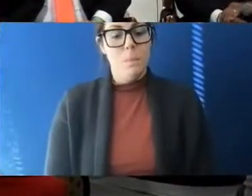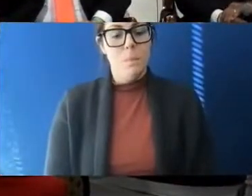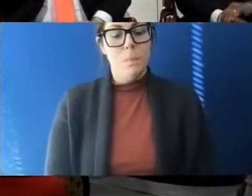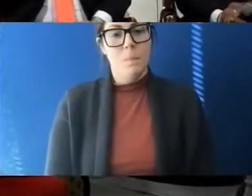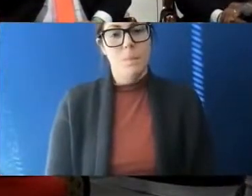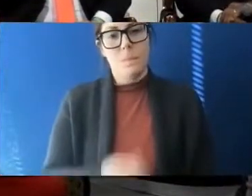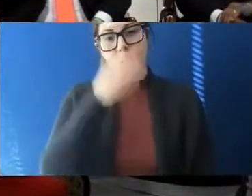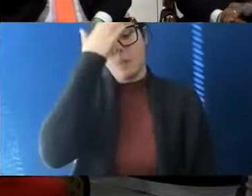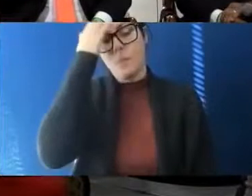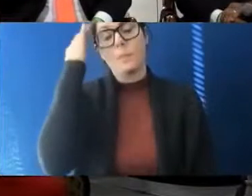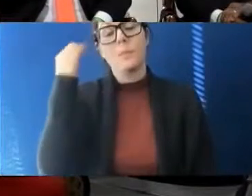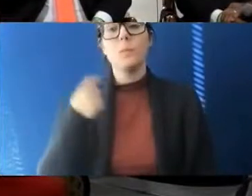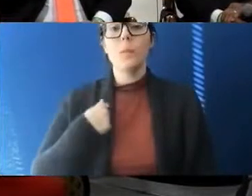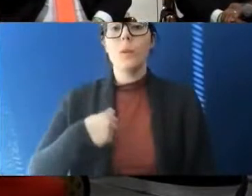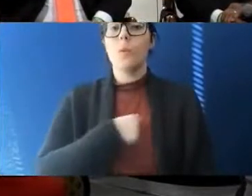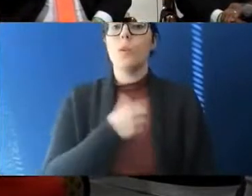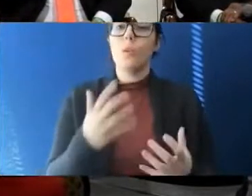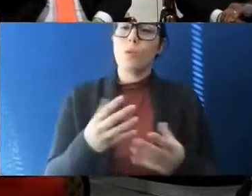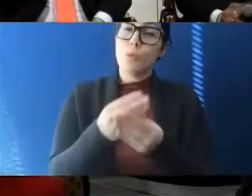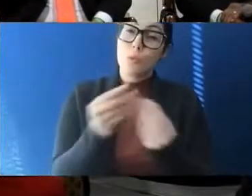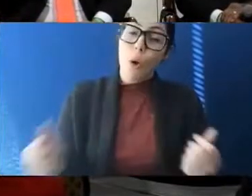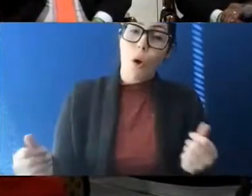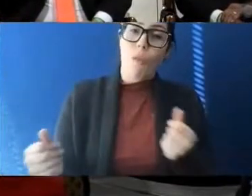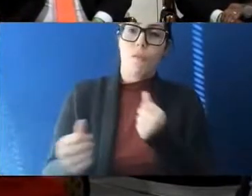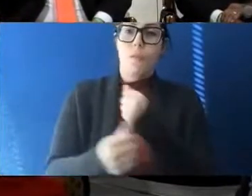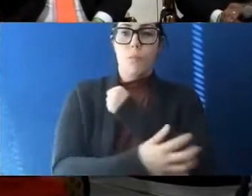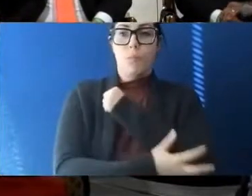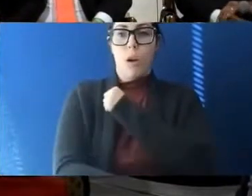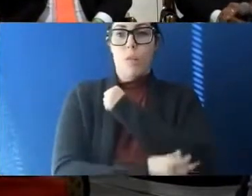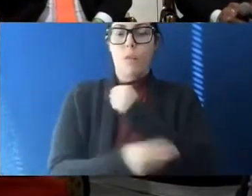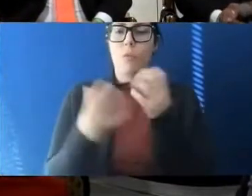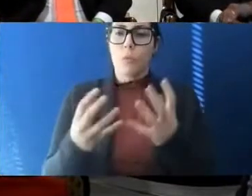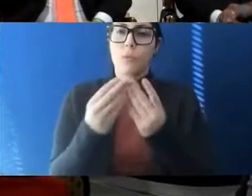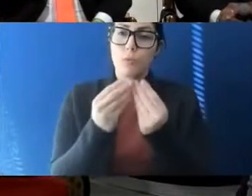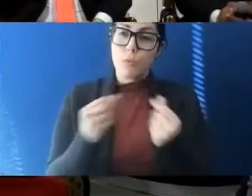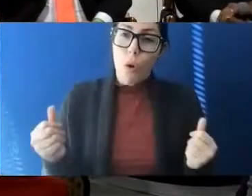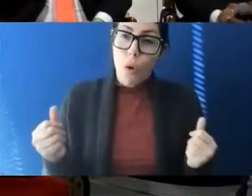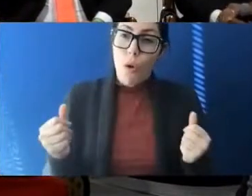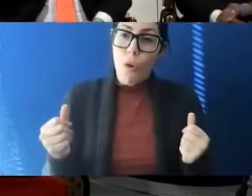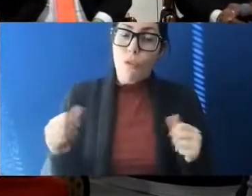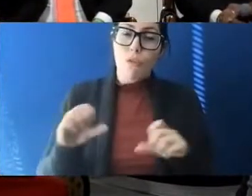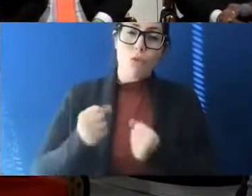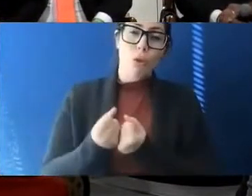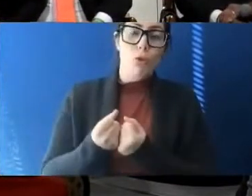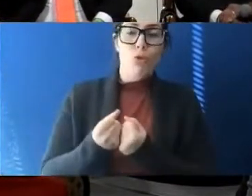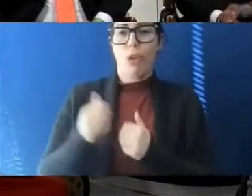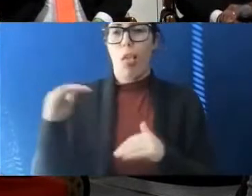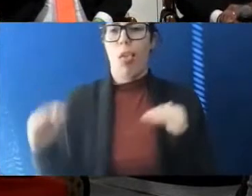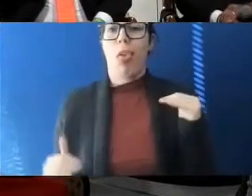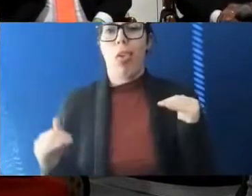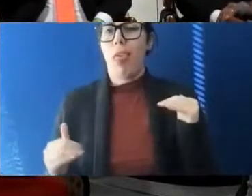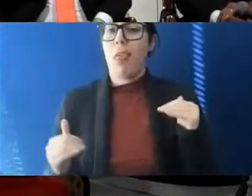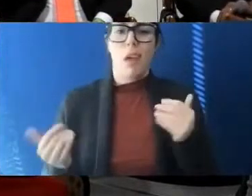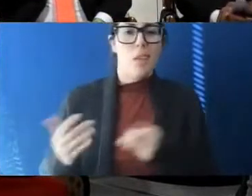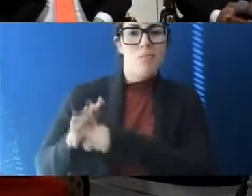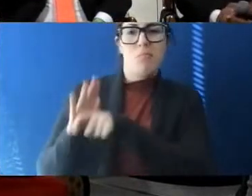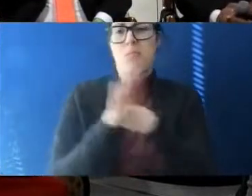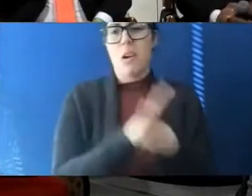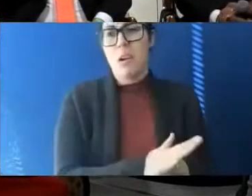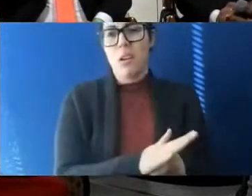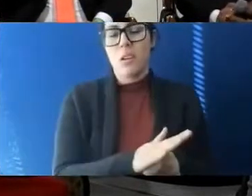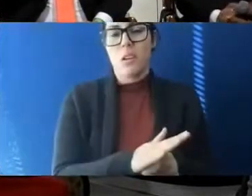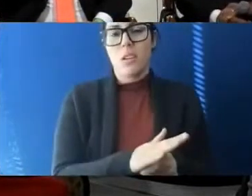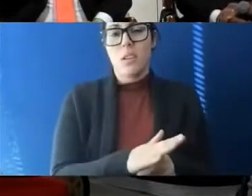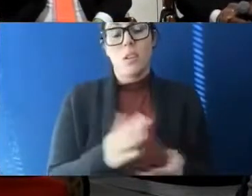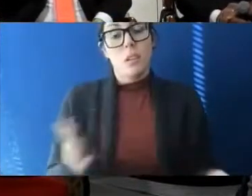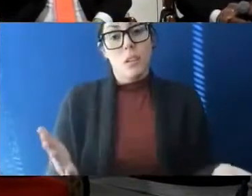Because we want to solve poverty, because we want to solve social injustice, social inclusion. This is